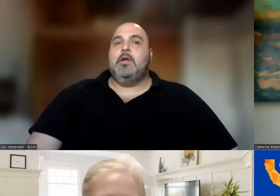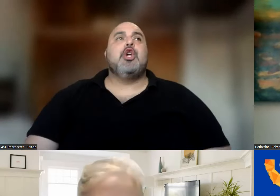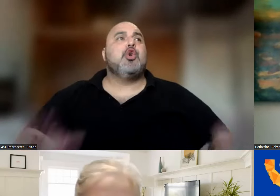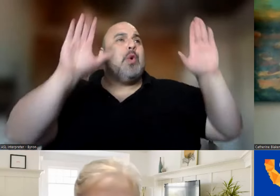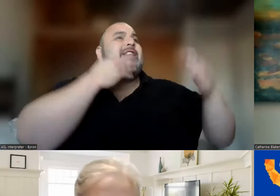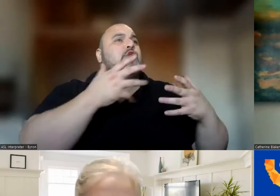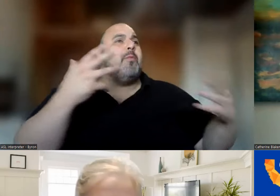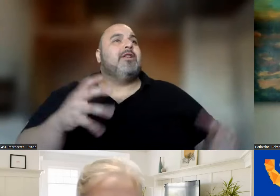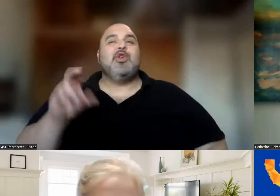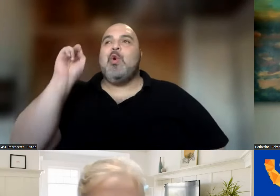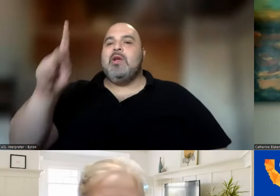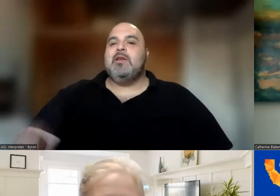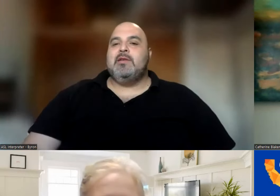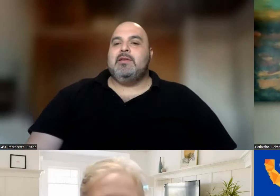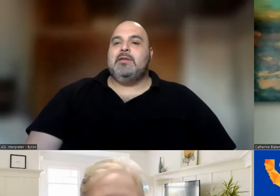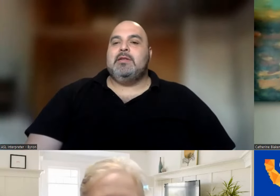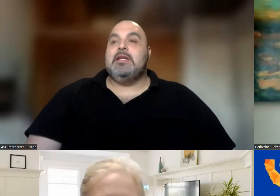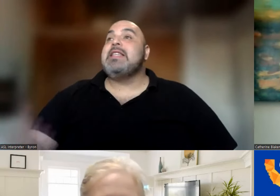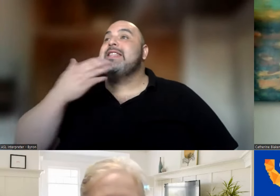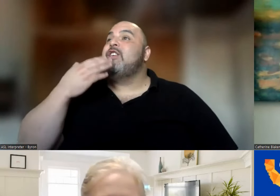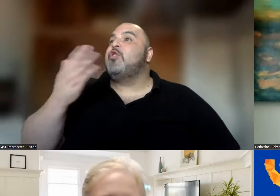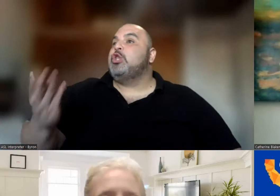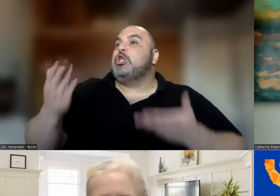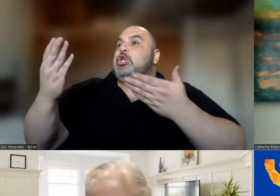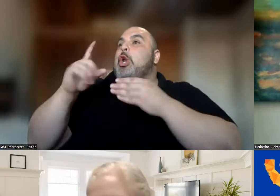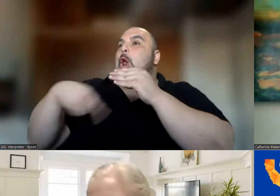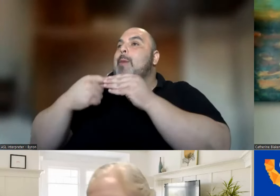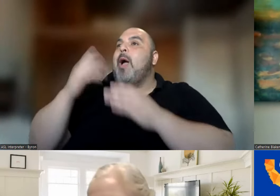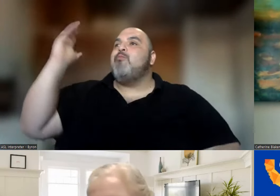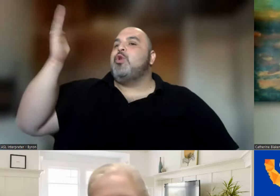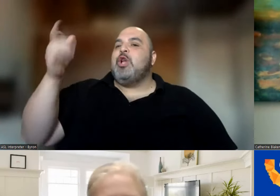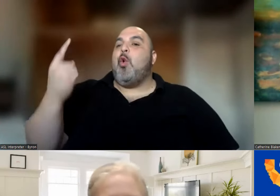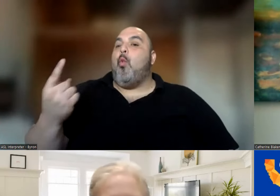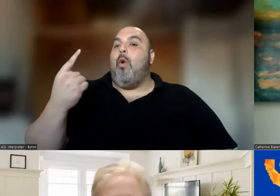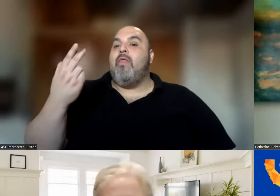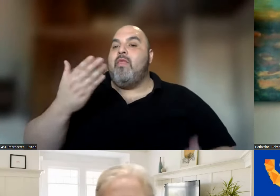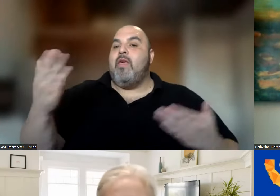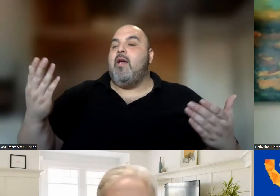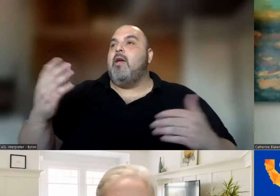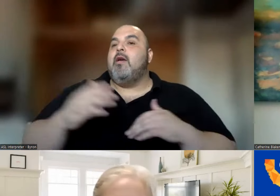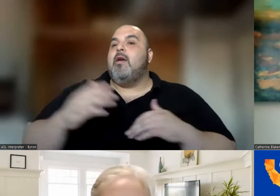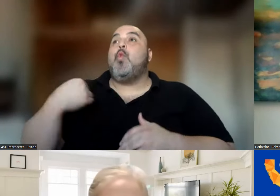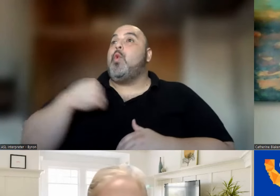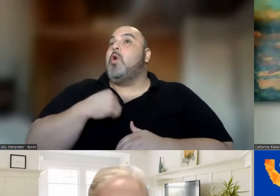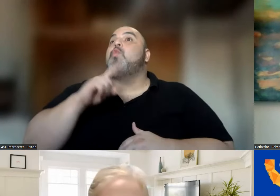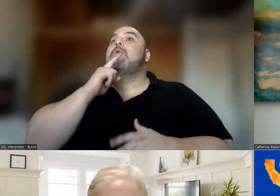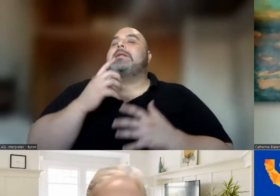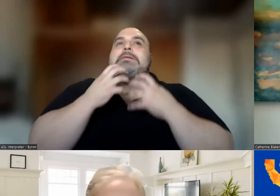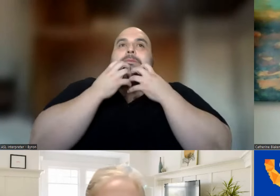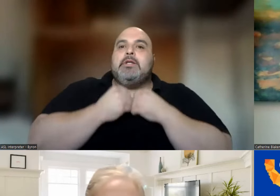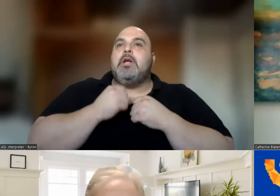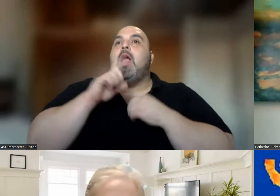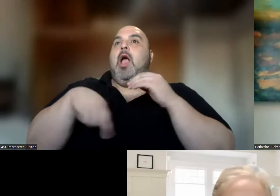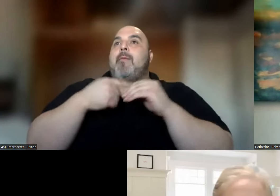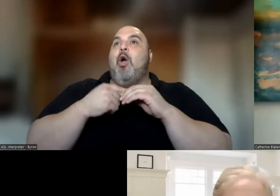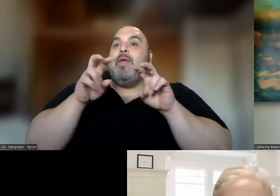much. Okay. Thank you for the suggestions about presentations. It's one of the things that we really appreciate. I really appreciate about the